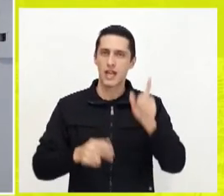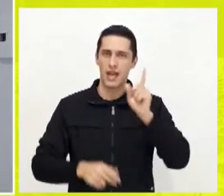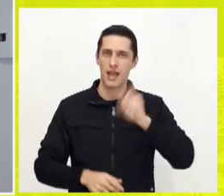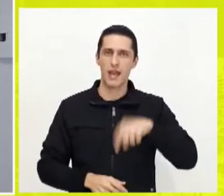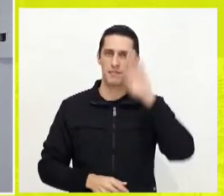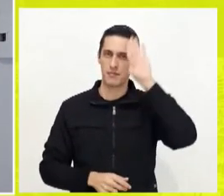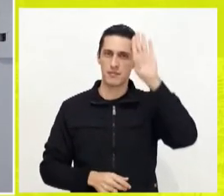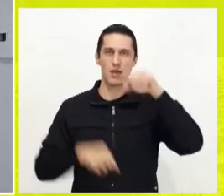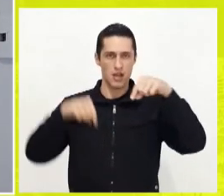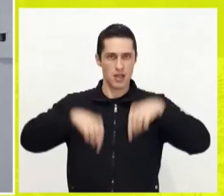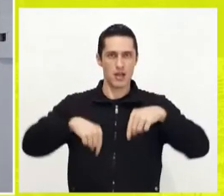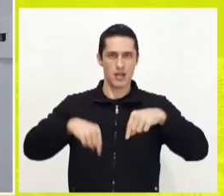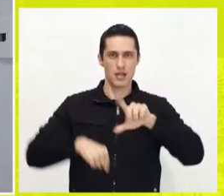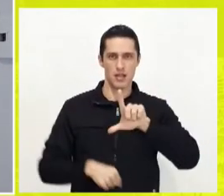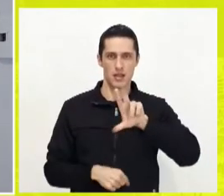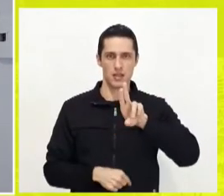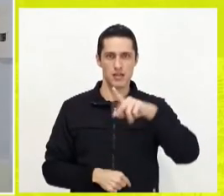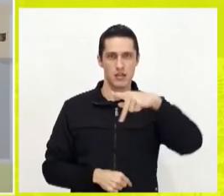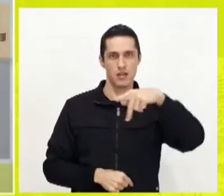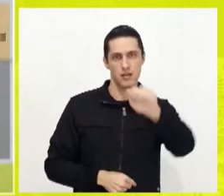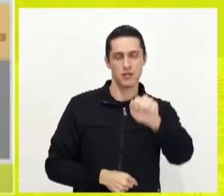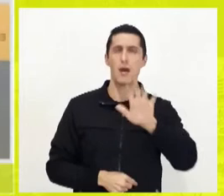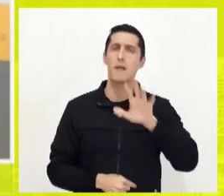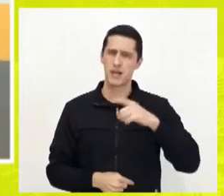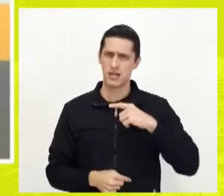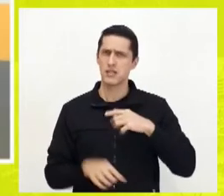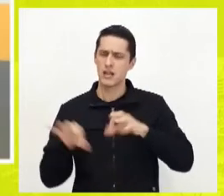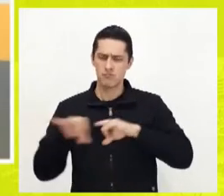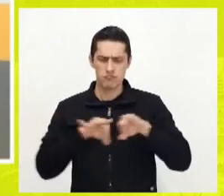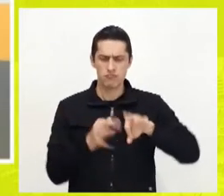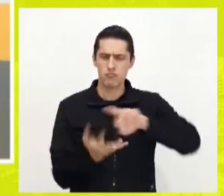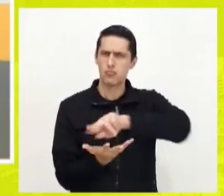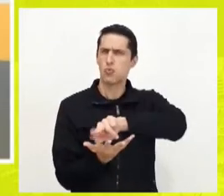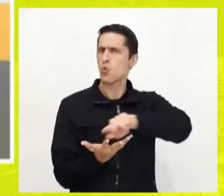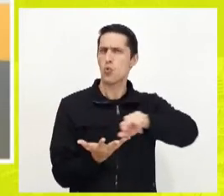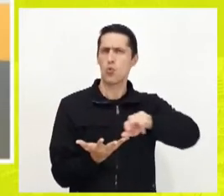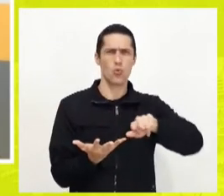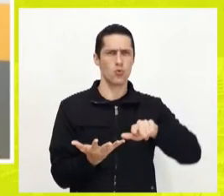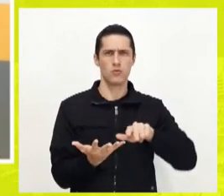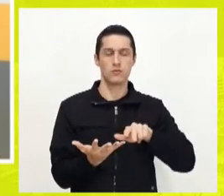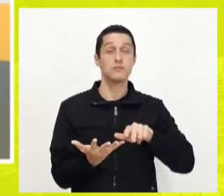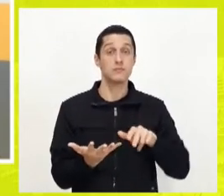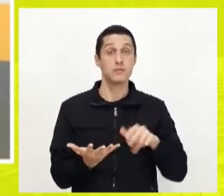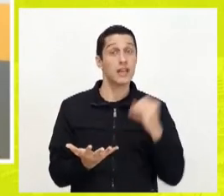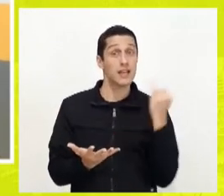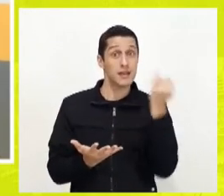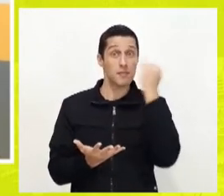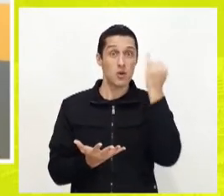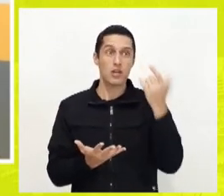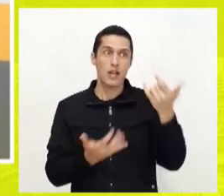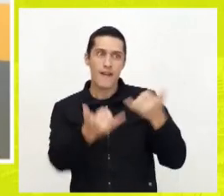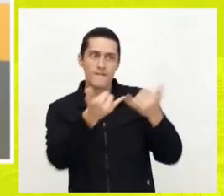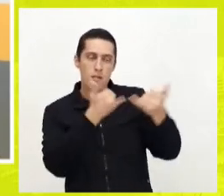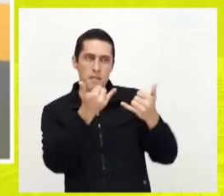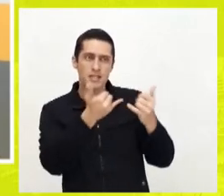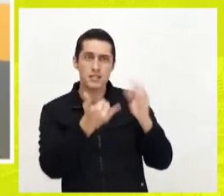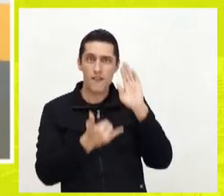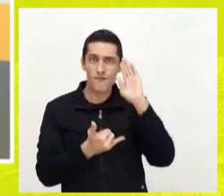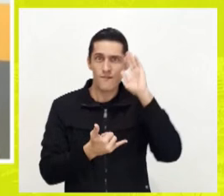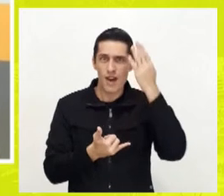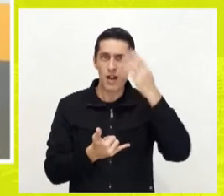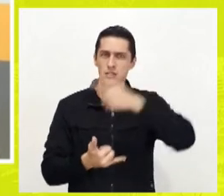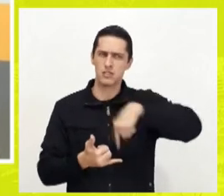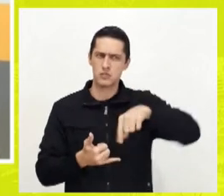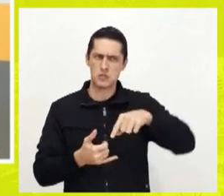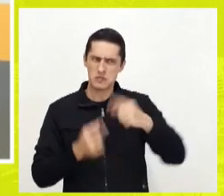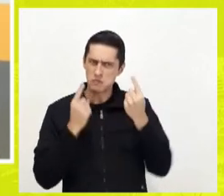lupa there are many other ways to fight misinformation in all these ways this wide range